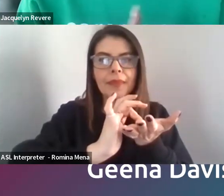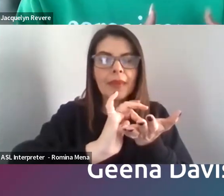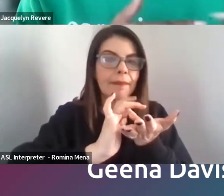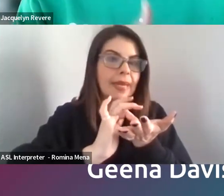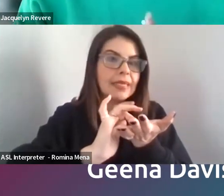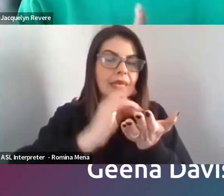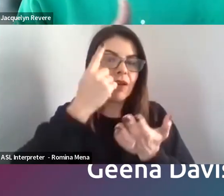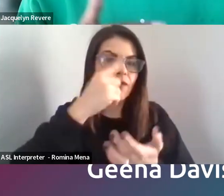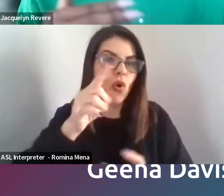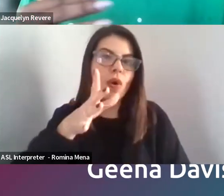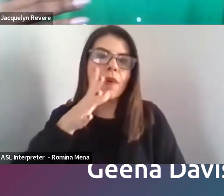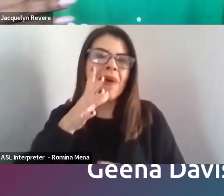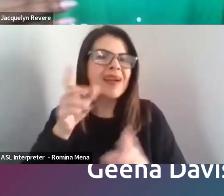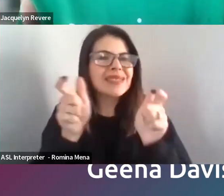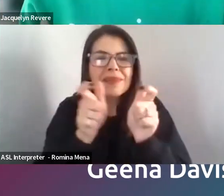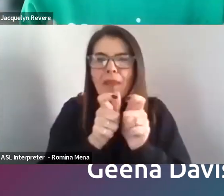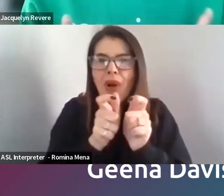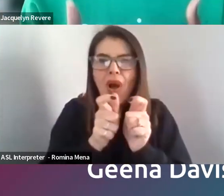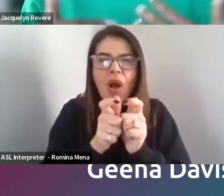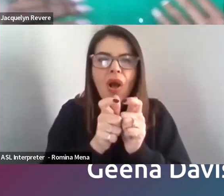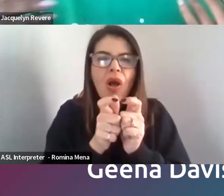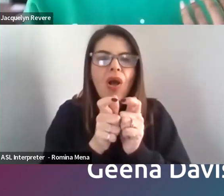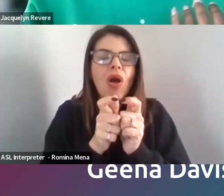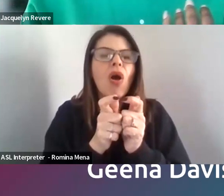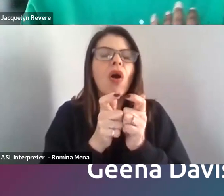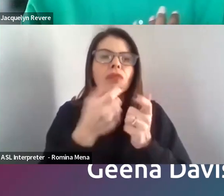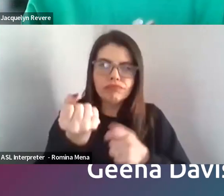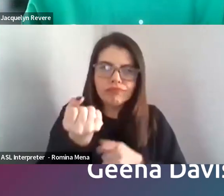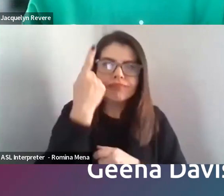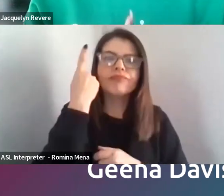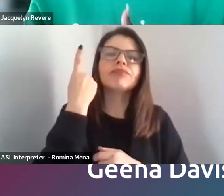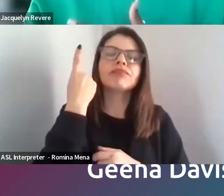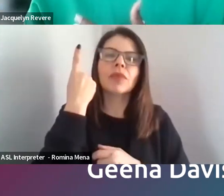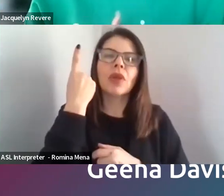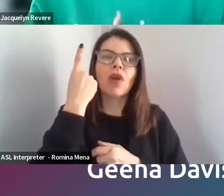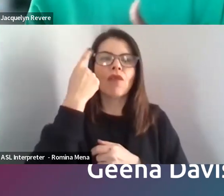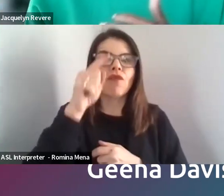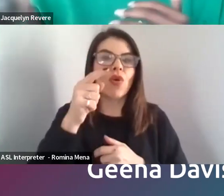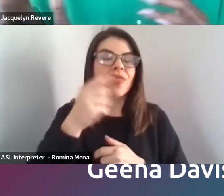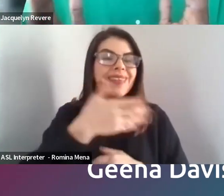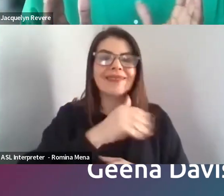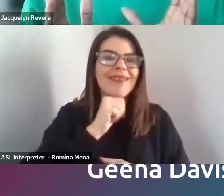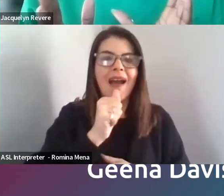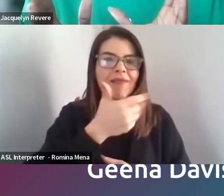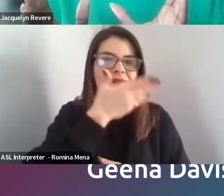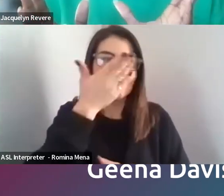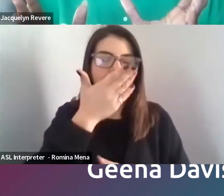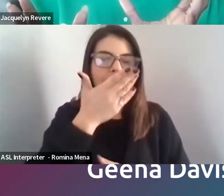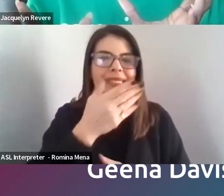medication. Small nods to the invisible work that we